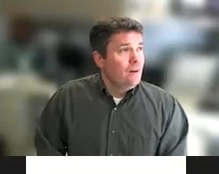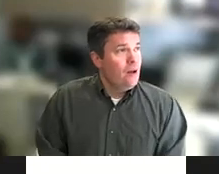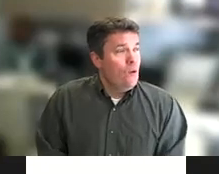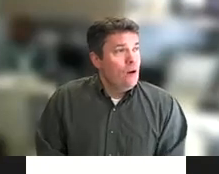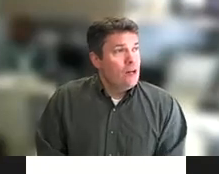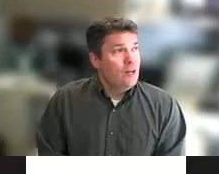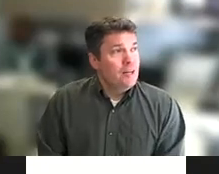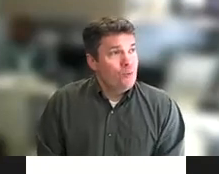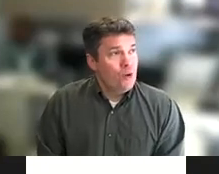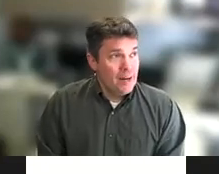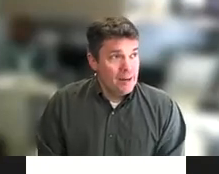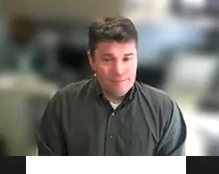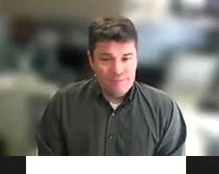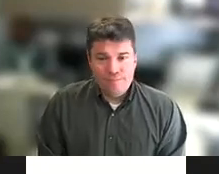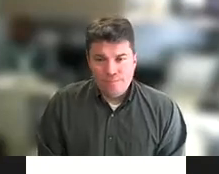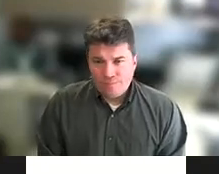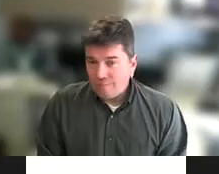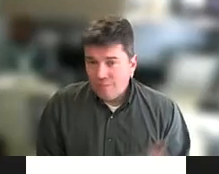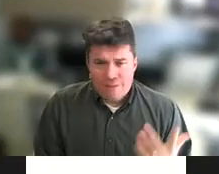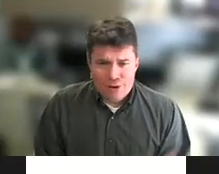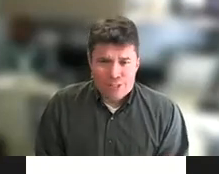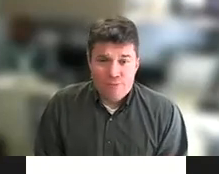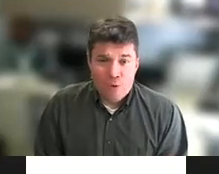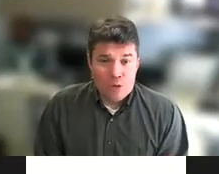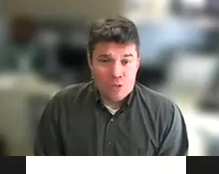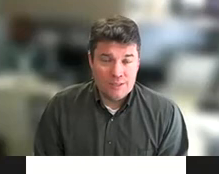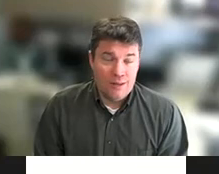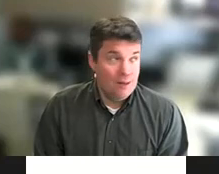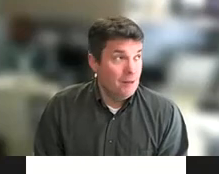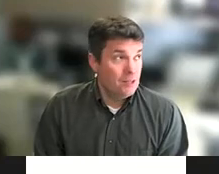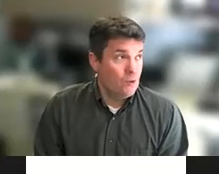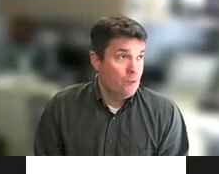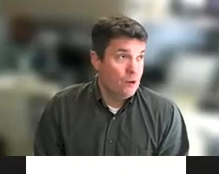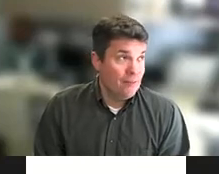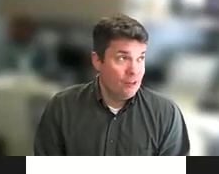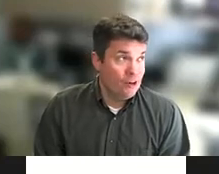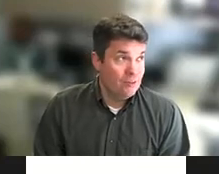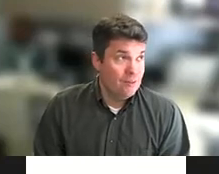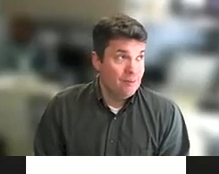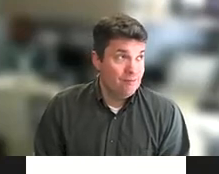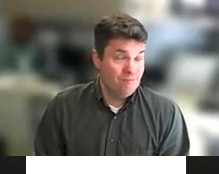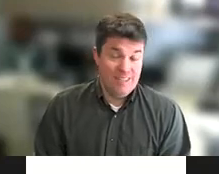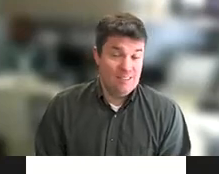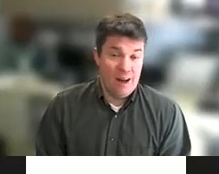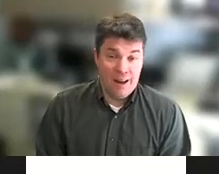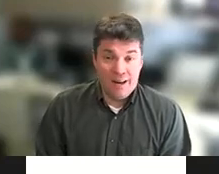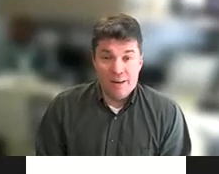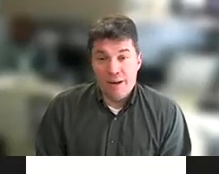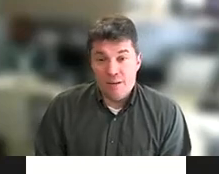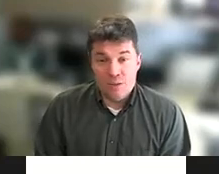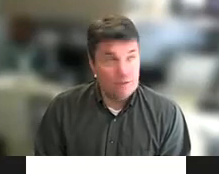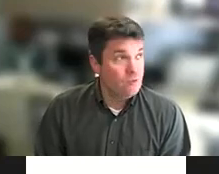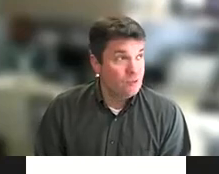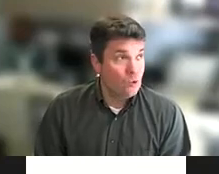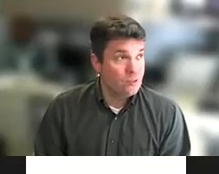So. Okay, going on to lip reading. First and foremost, I just want to put it out there. It's not